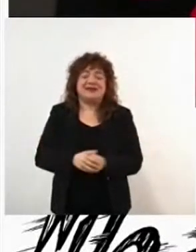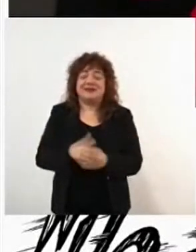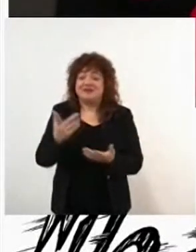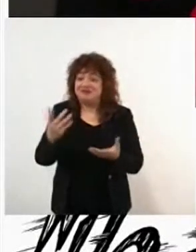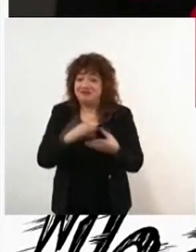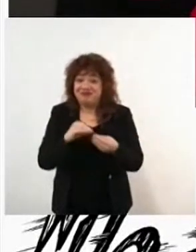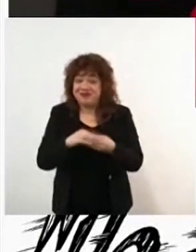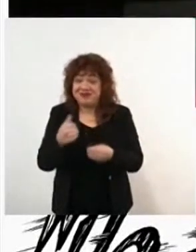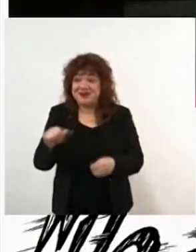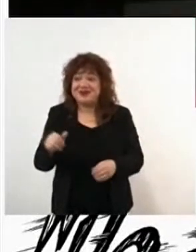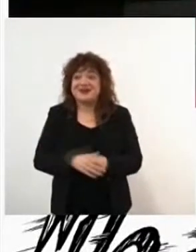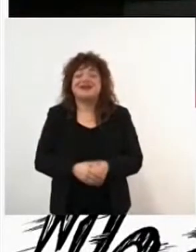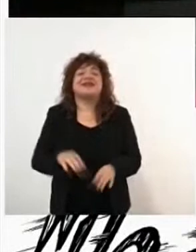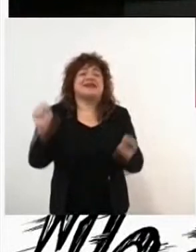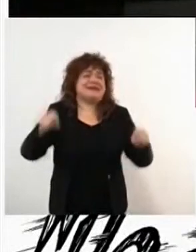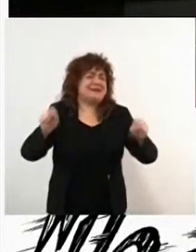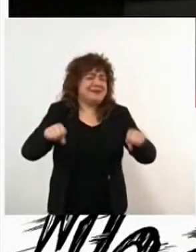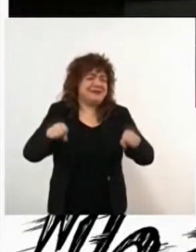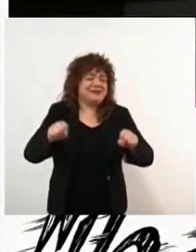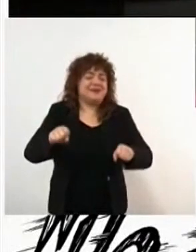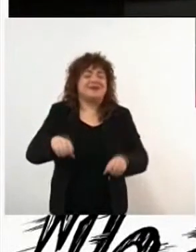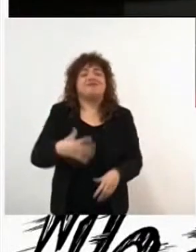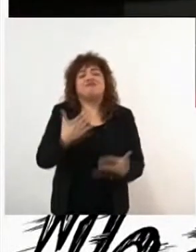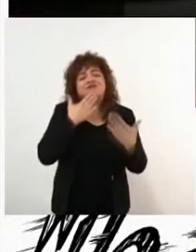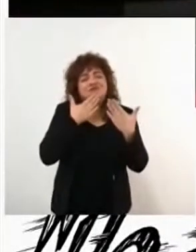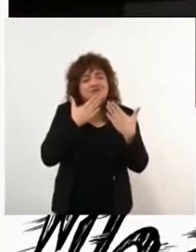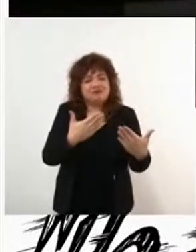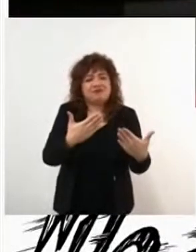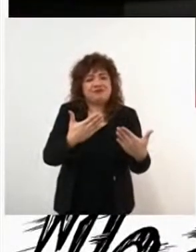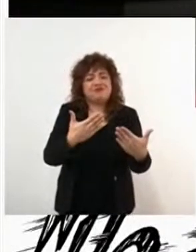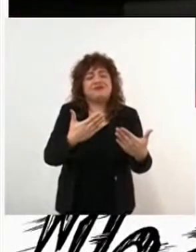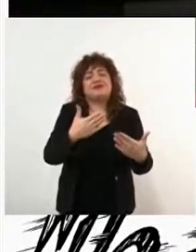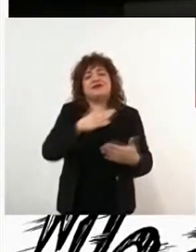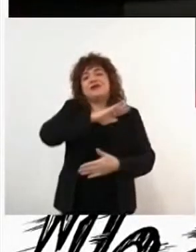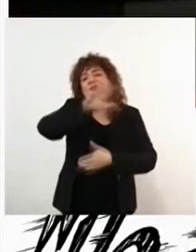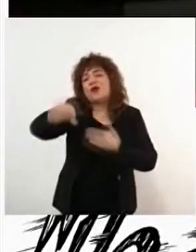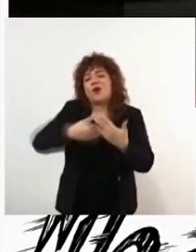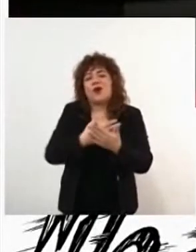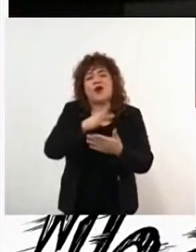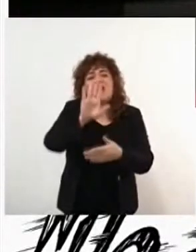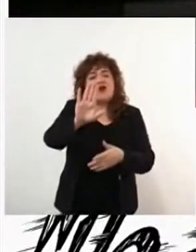Well, first of all, to say, thank you for all you've achieved.